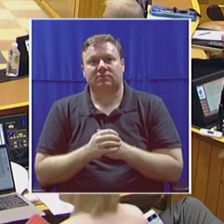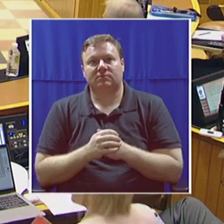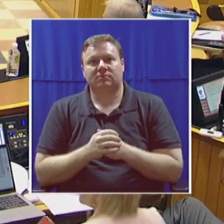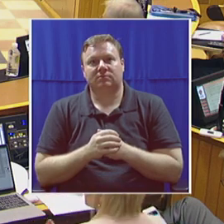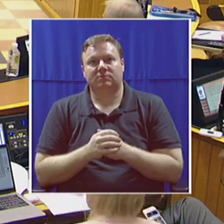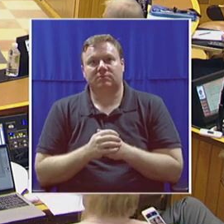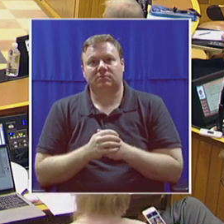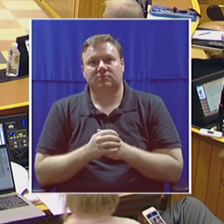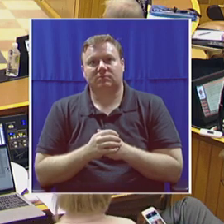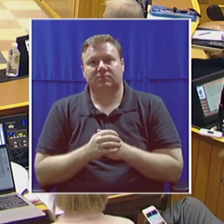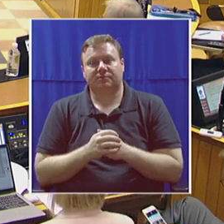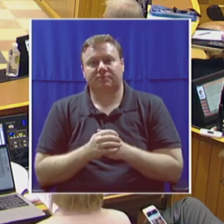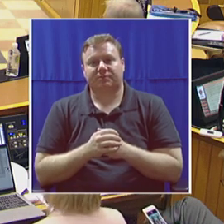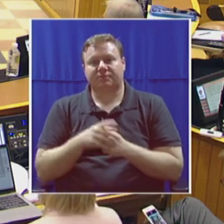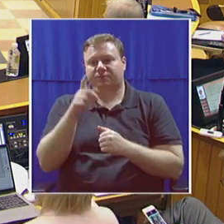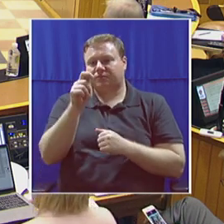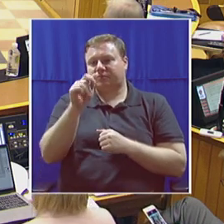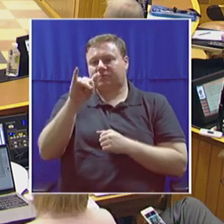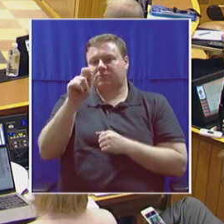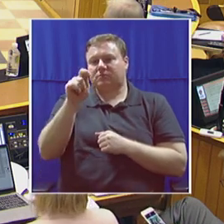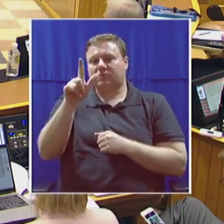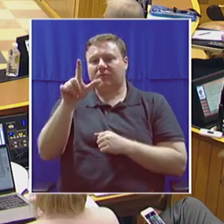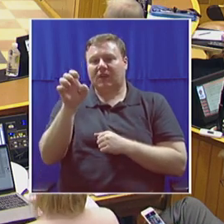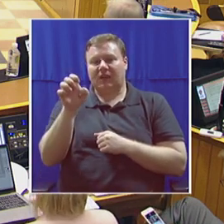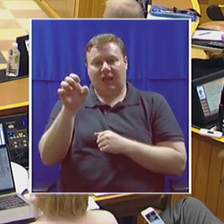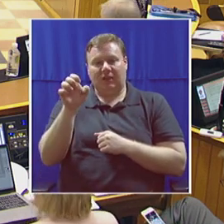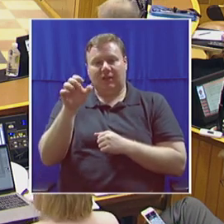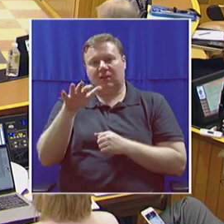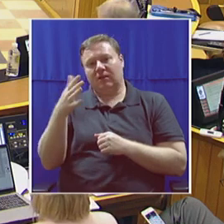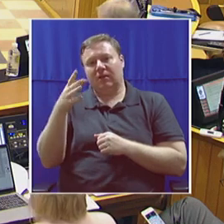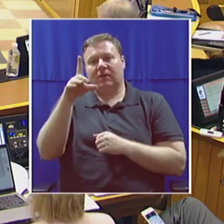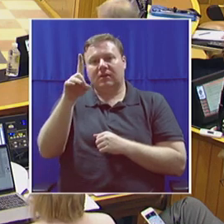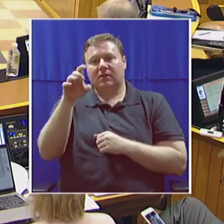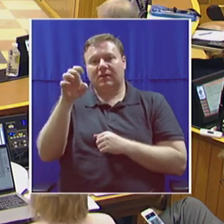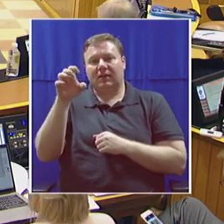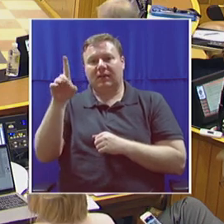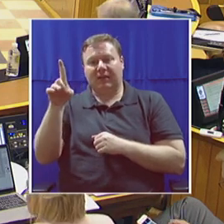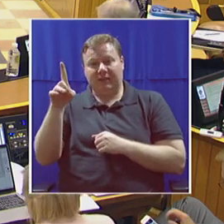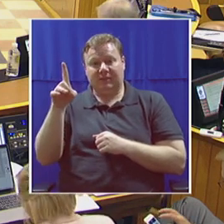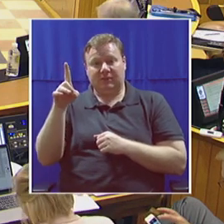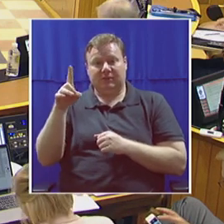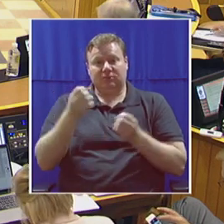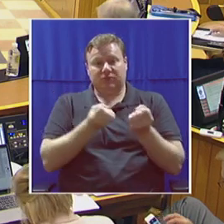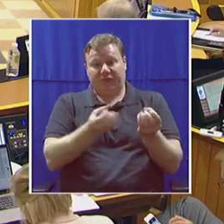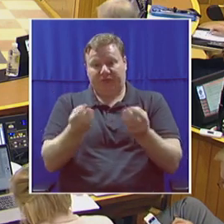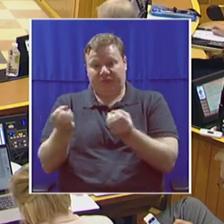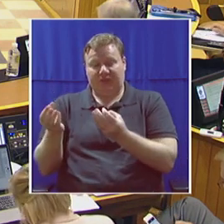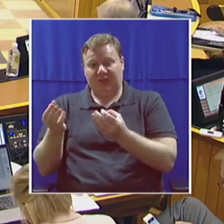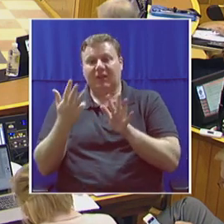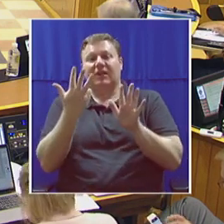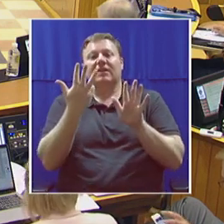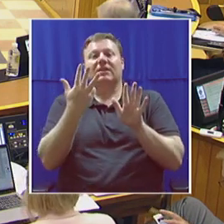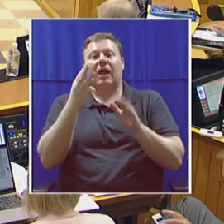number of title Deeds handed out for institution purposes since the 9th of